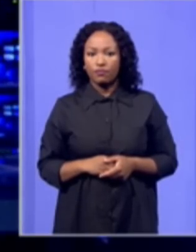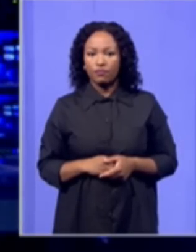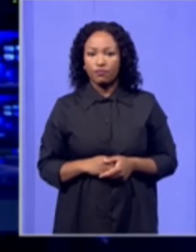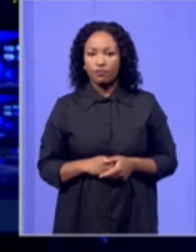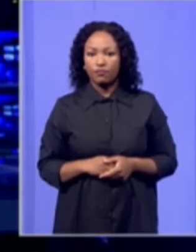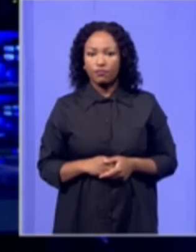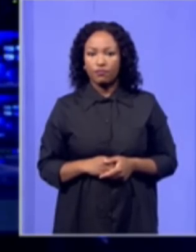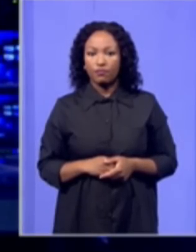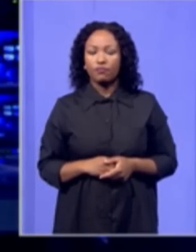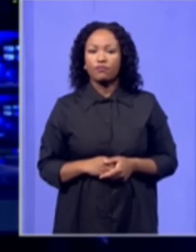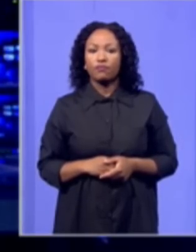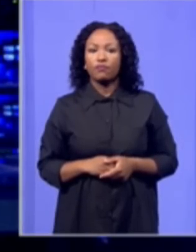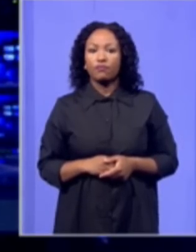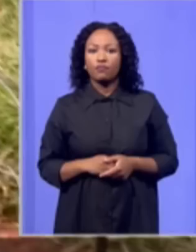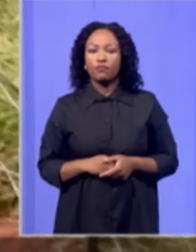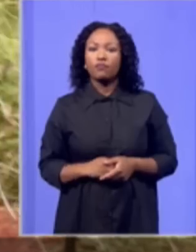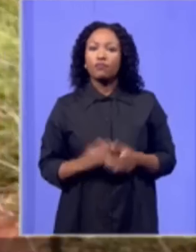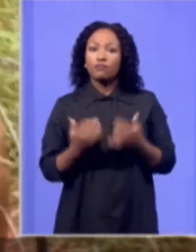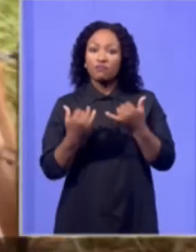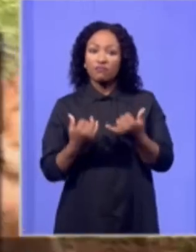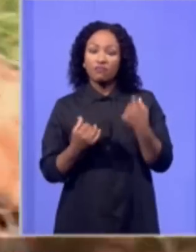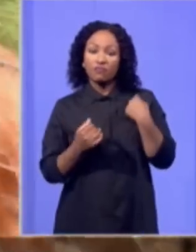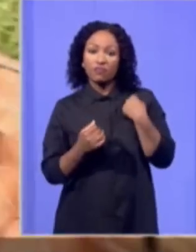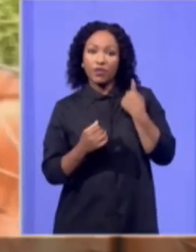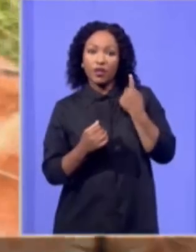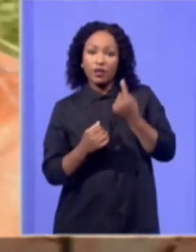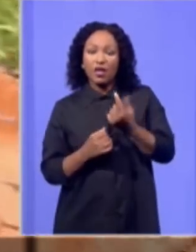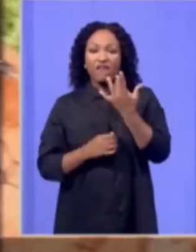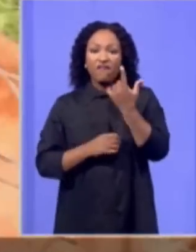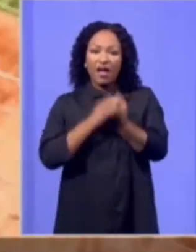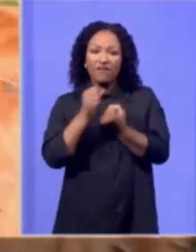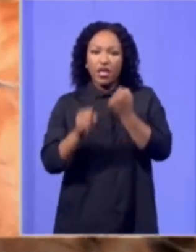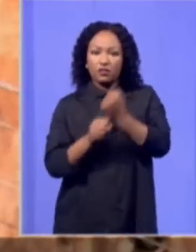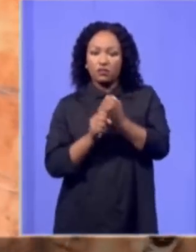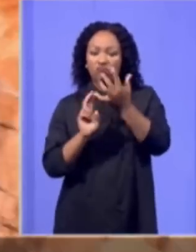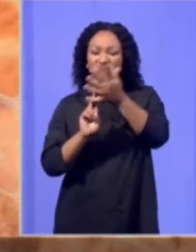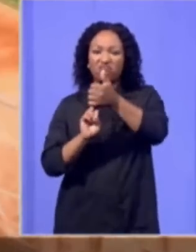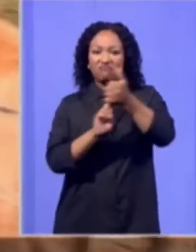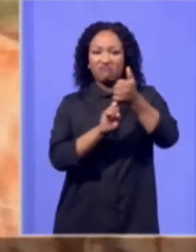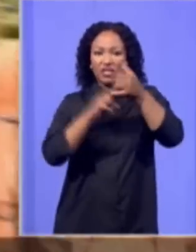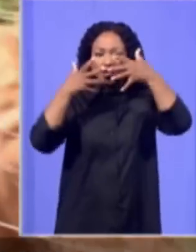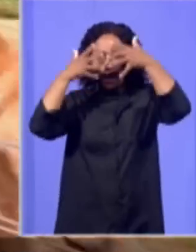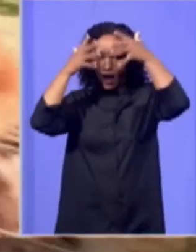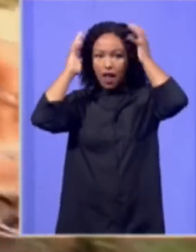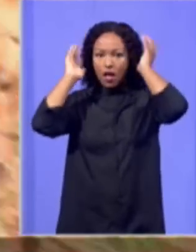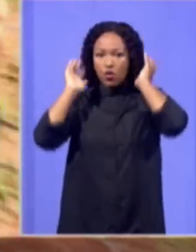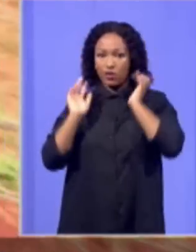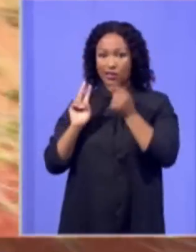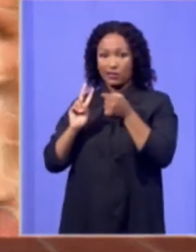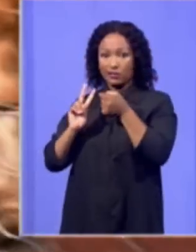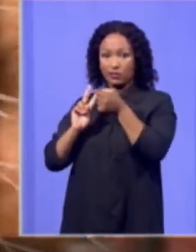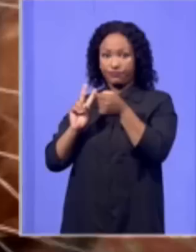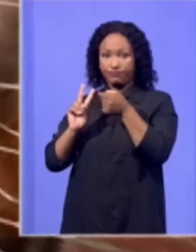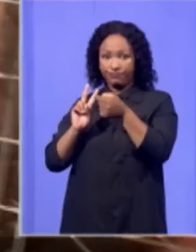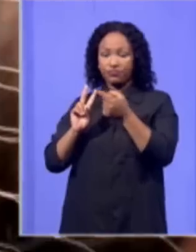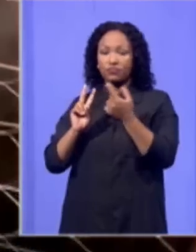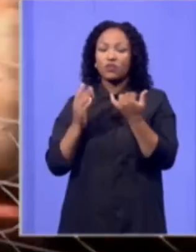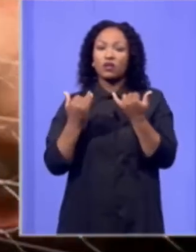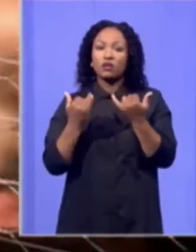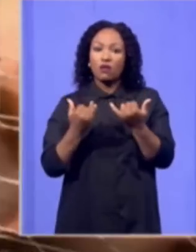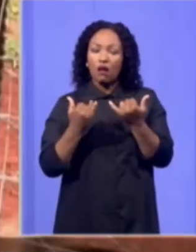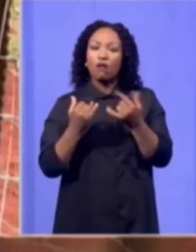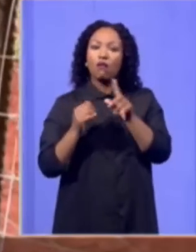Morago wa go swara bothopya mengwaga e mehlano ka nageng ya Forum, ditau tše pedi tšeo leina la tsona e lego Yoda le ISIS di bušeditšwe